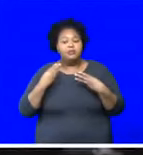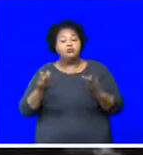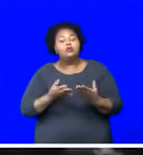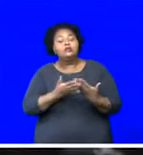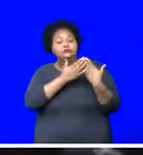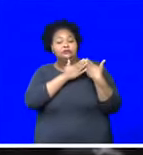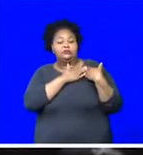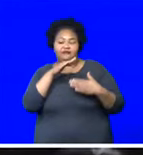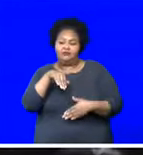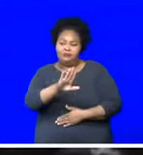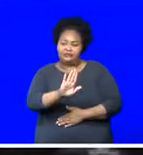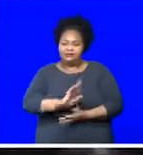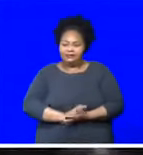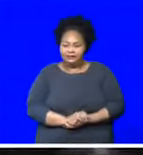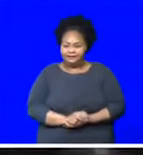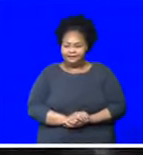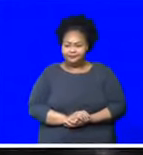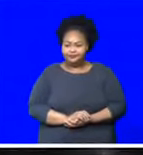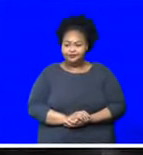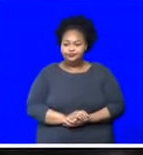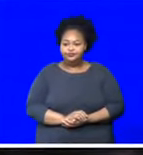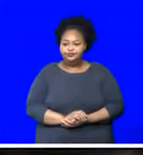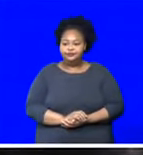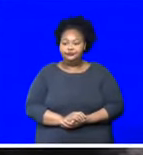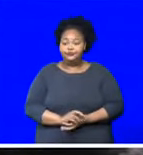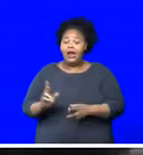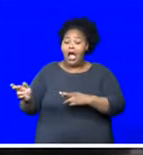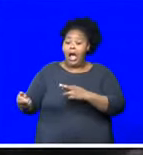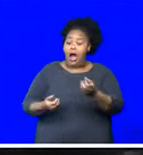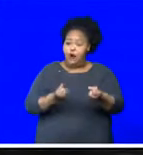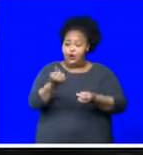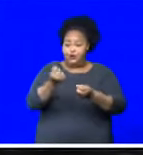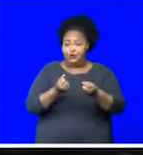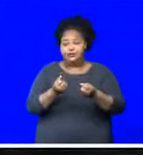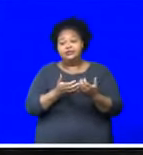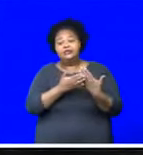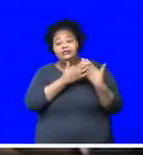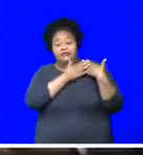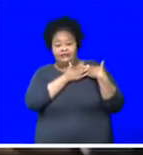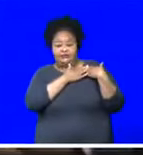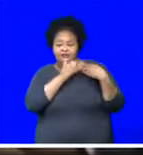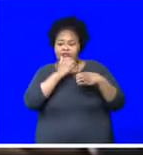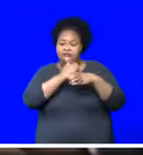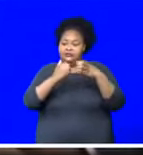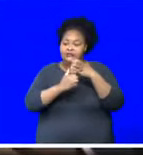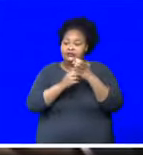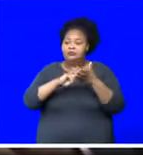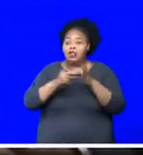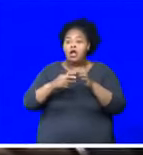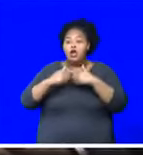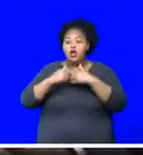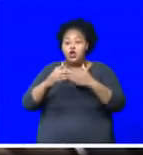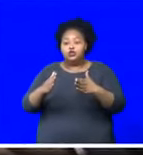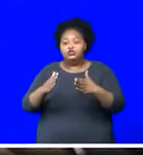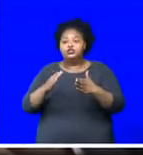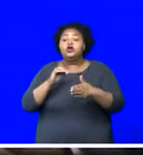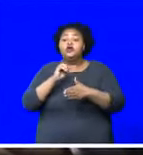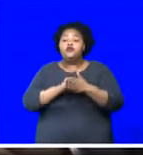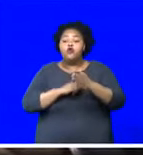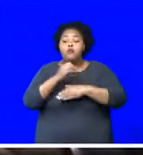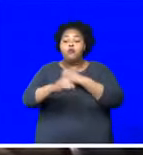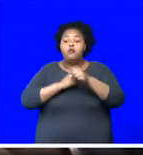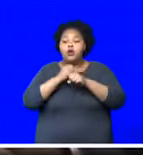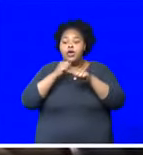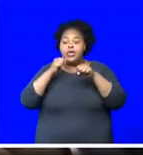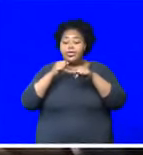we commit to the call for action on road safety until 2030, I urge